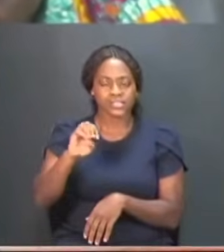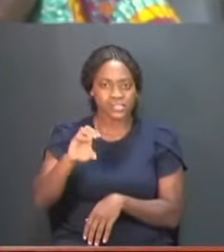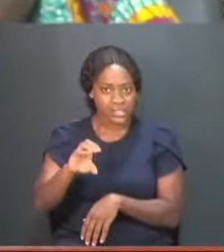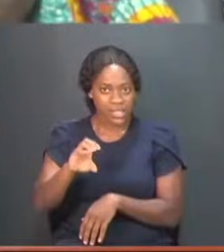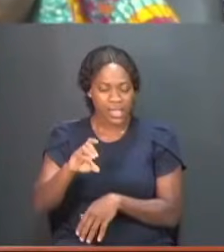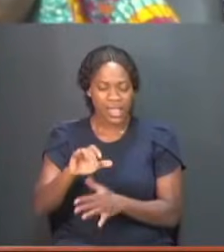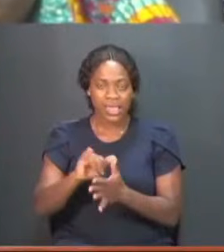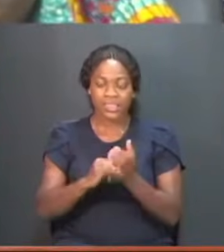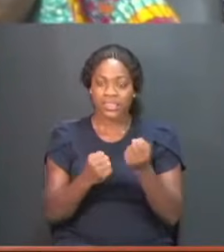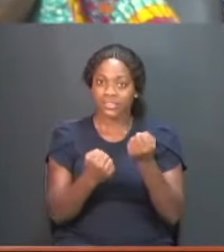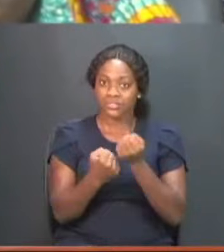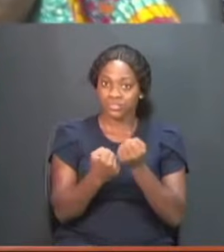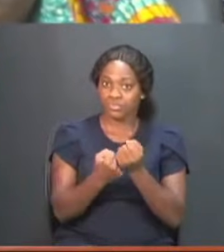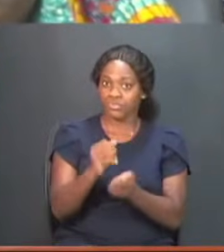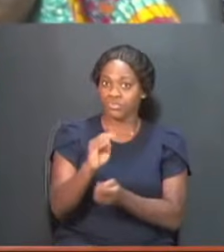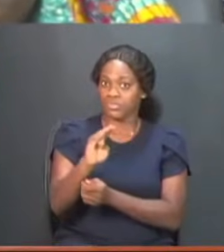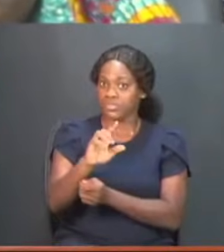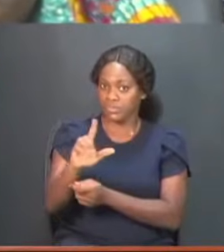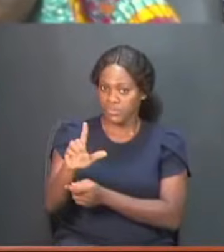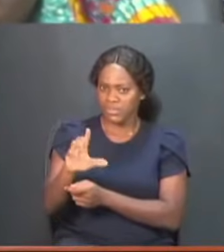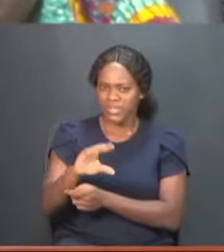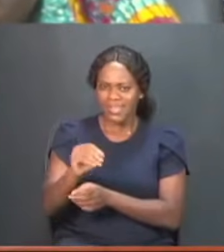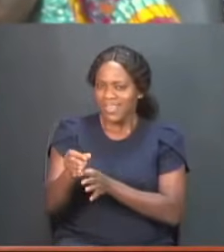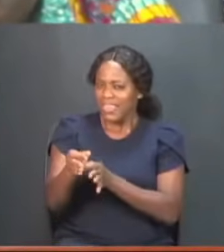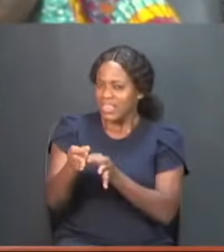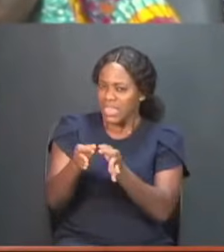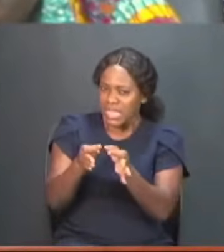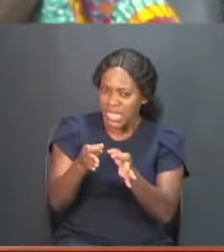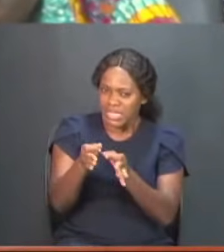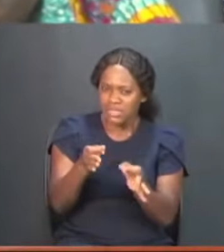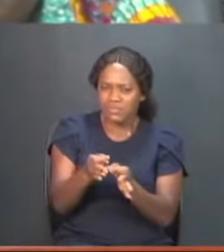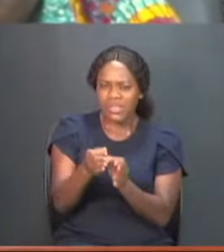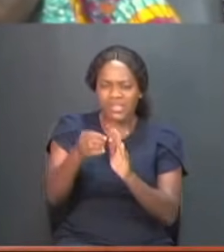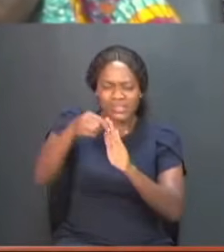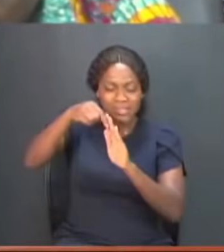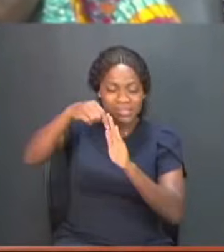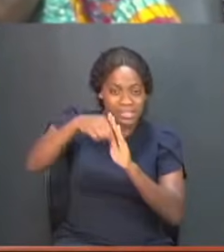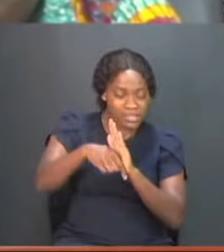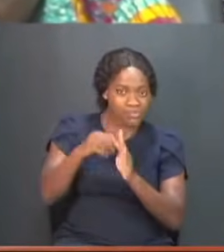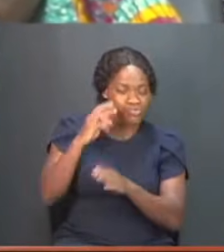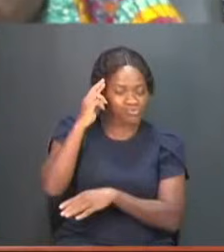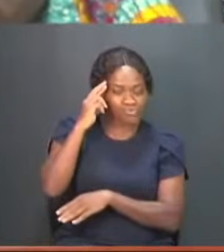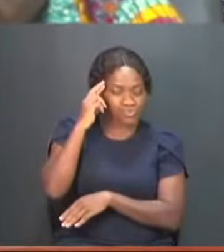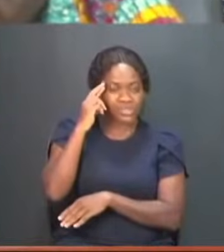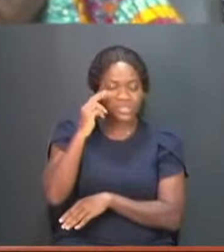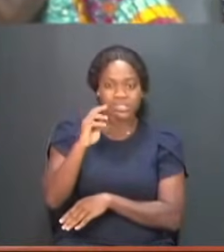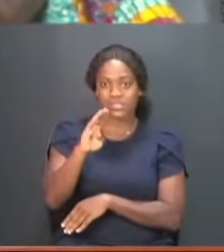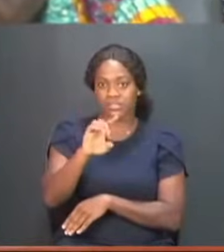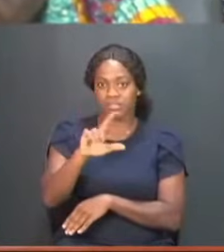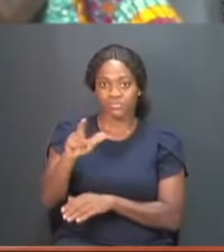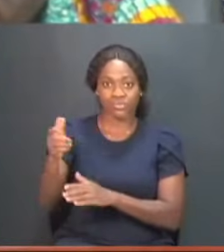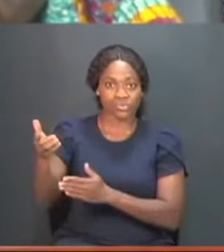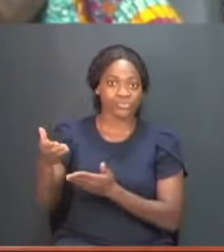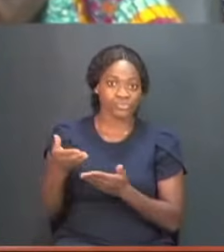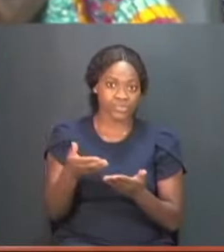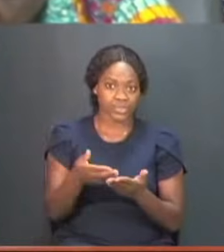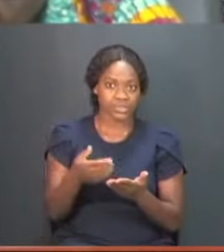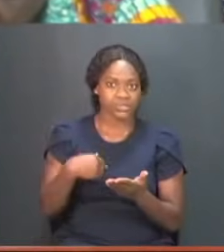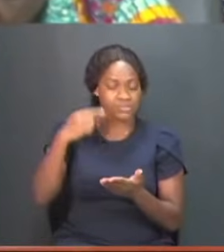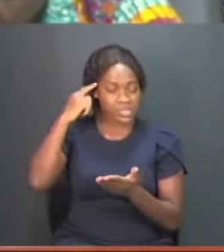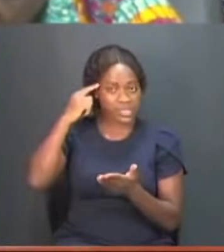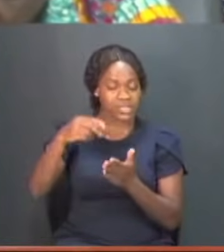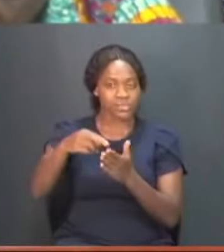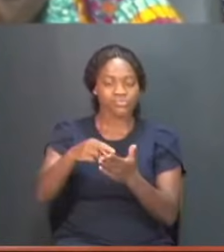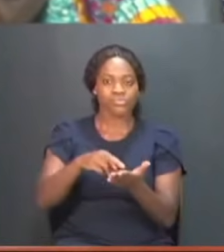this particular bill. And they have explained in extenso the rationale of this bill. And I think that the report